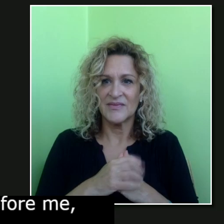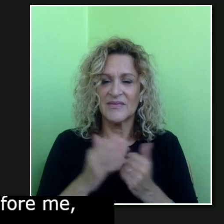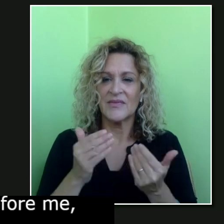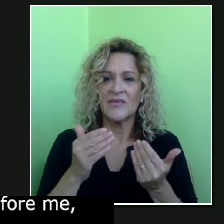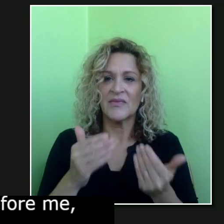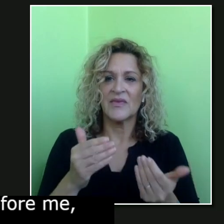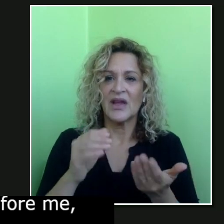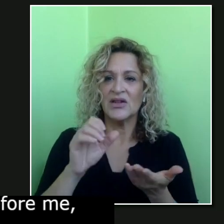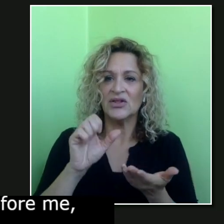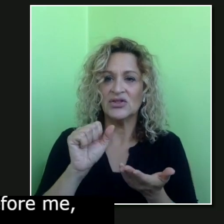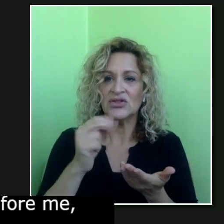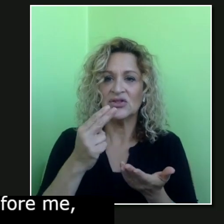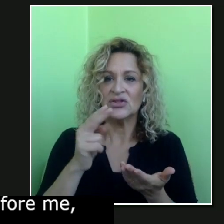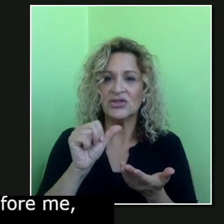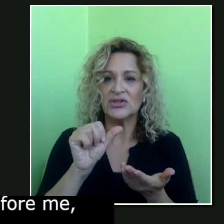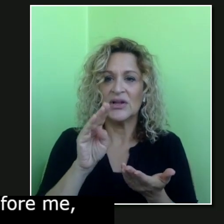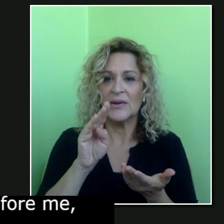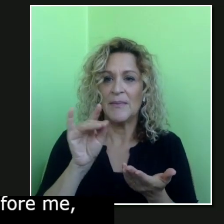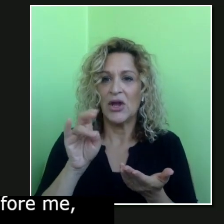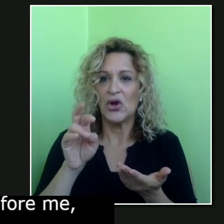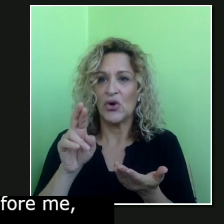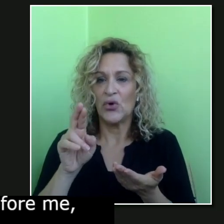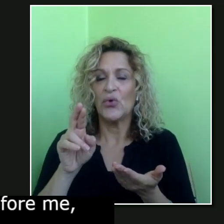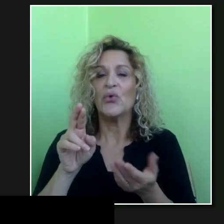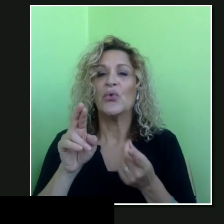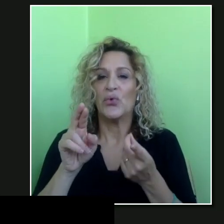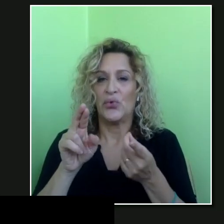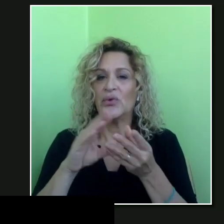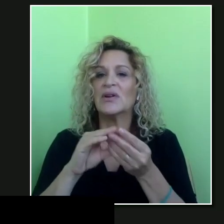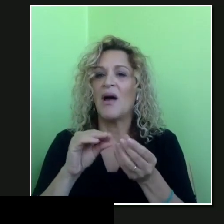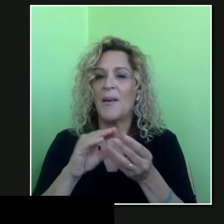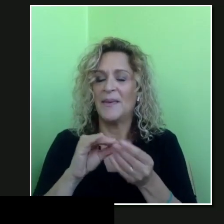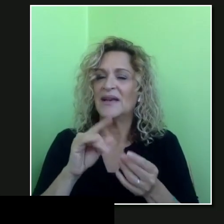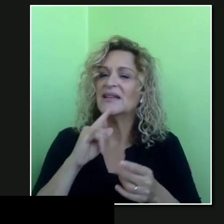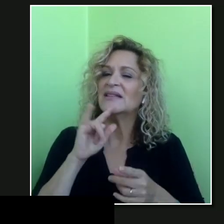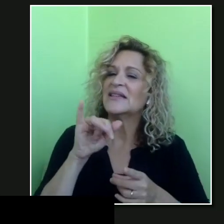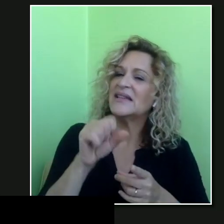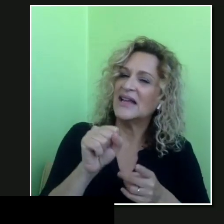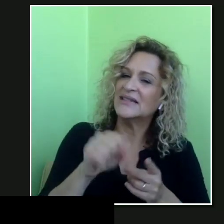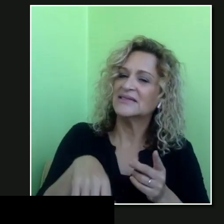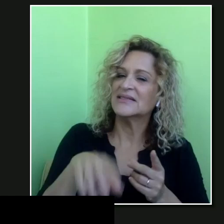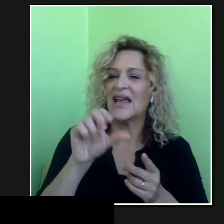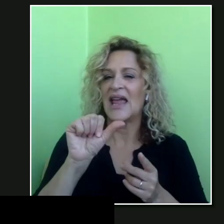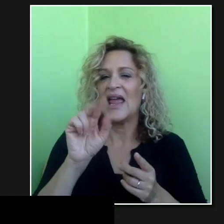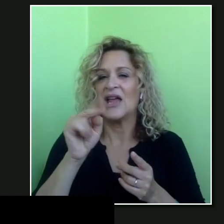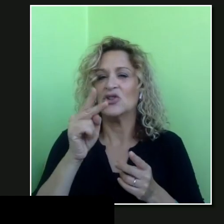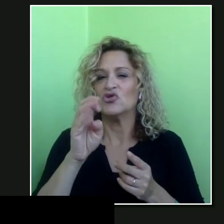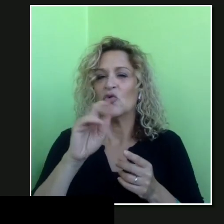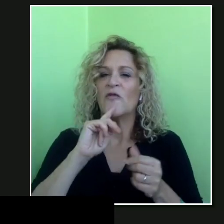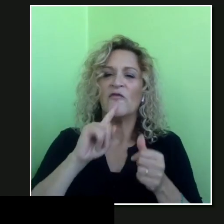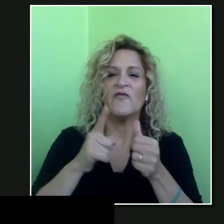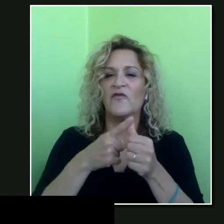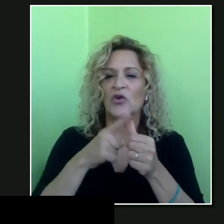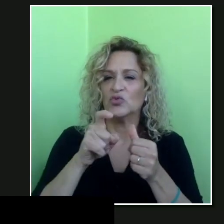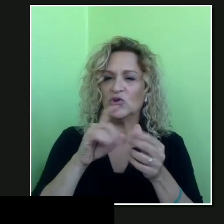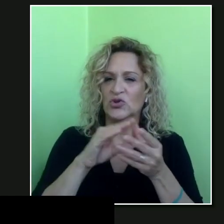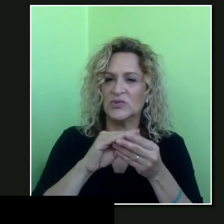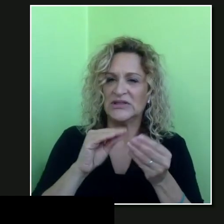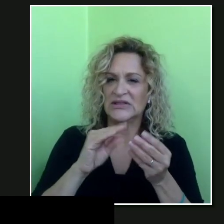Yes, Andrew was supposed to speak before Gunilla, so I request Judith if you could, yes.